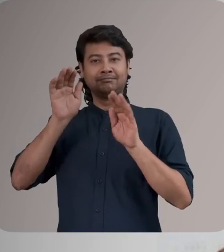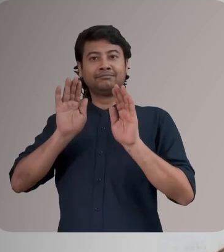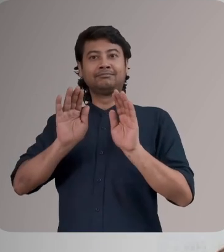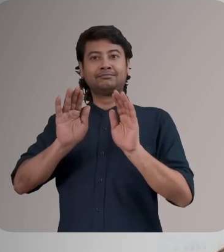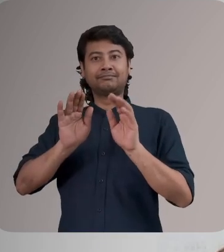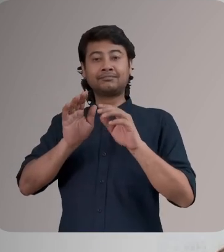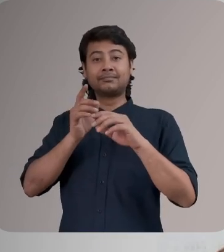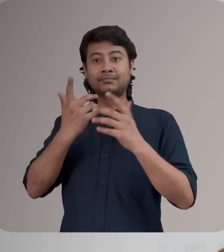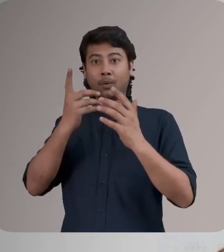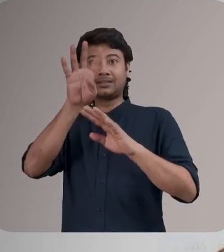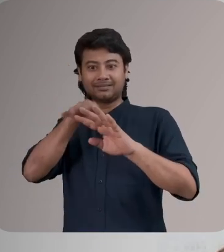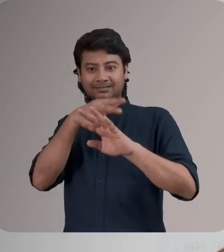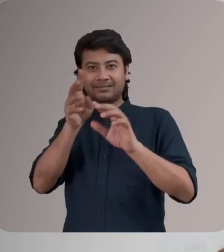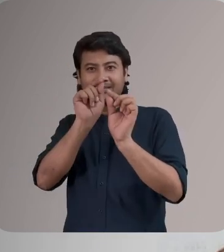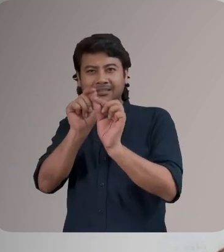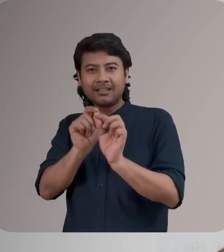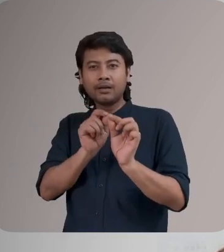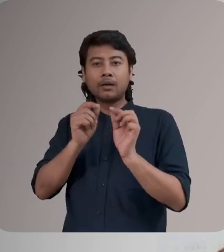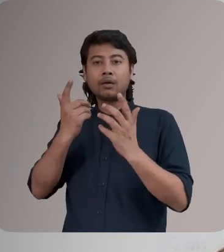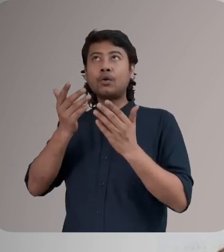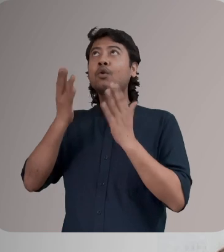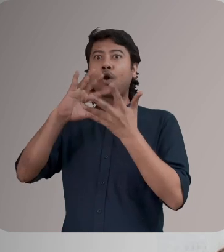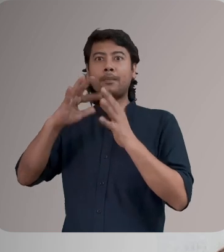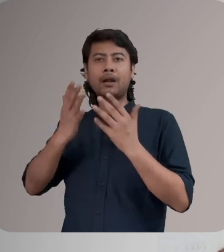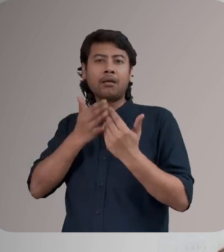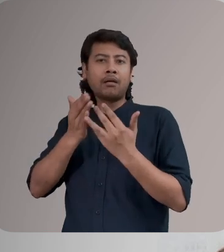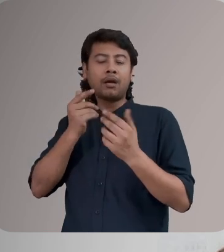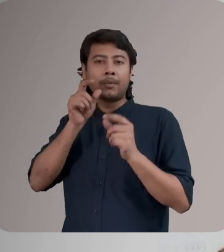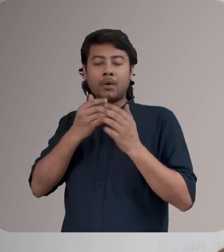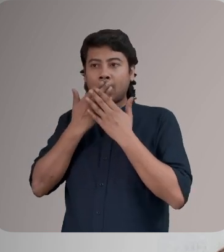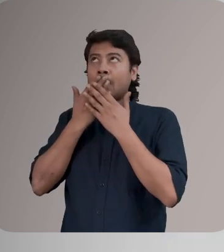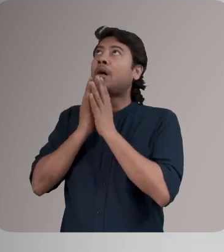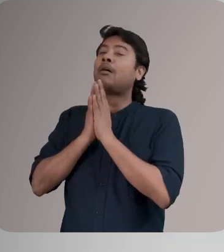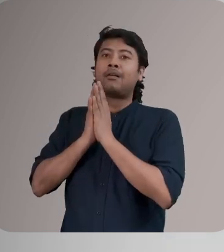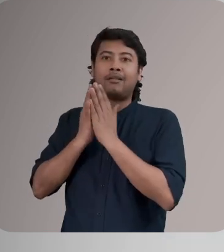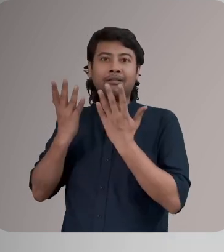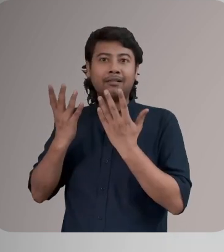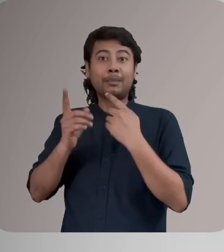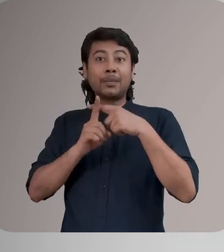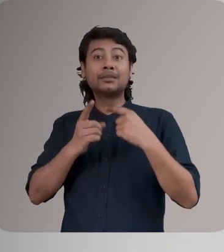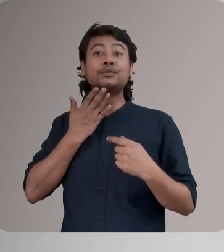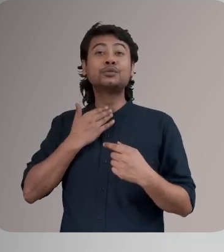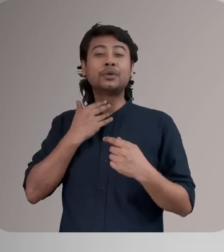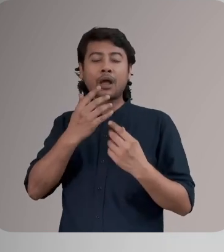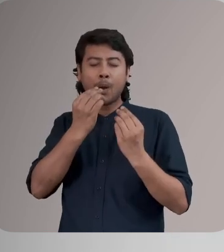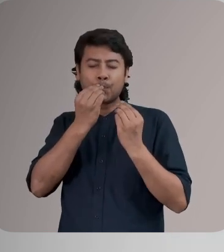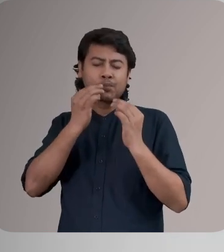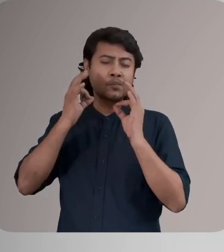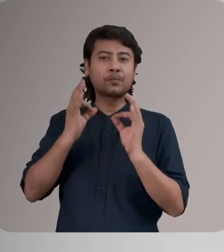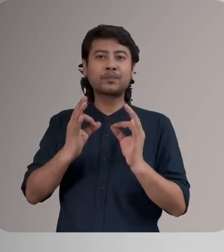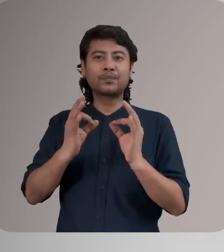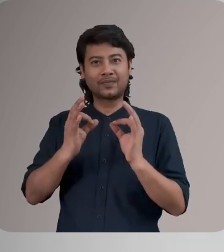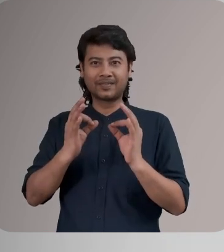The intricate anatomy of the pineapple was thought to represent the artistry of God's creation. The sweet flavor of the fruit is symbolic of the